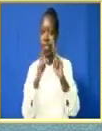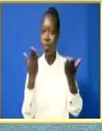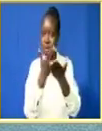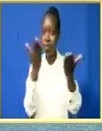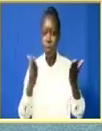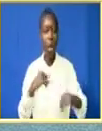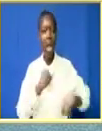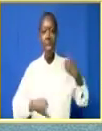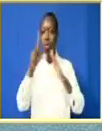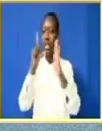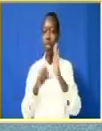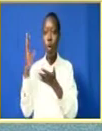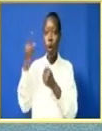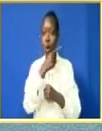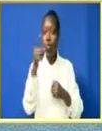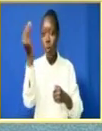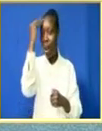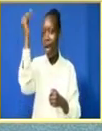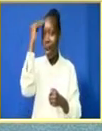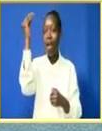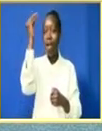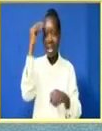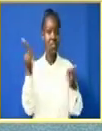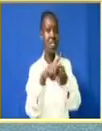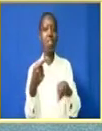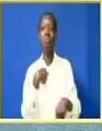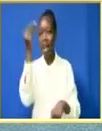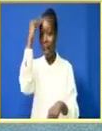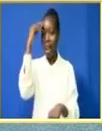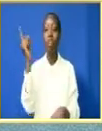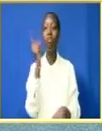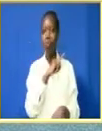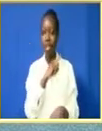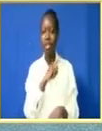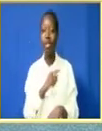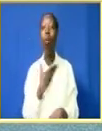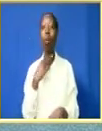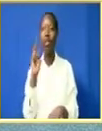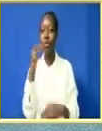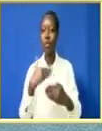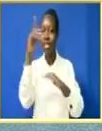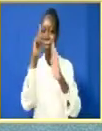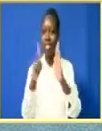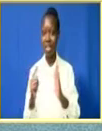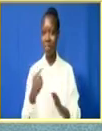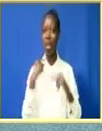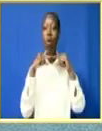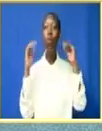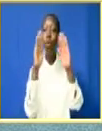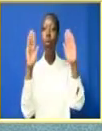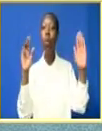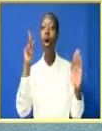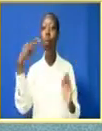and I hope that you at home has learned as much as I have. We cannot wait to see you in our next lesson. I have been your host,